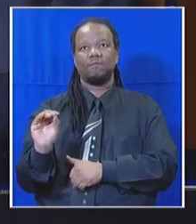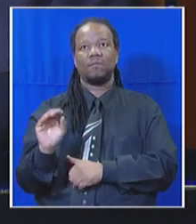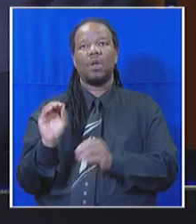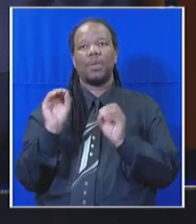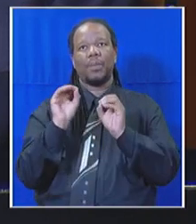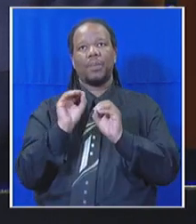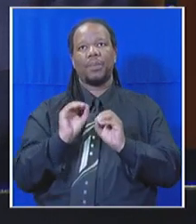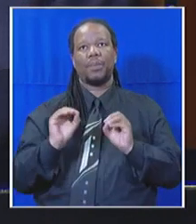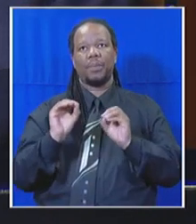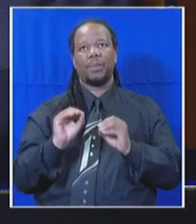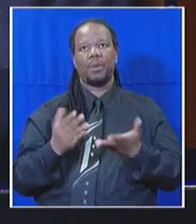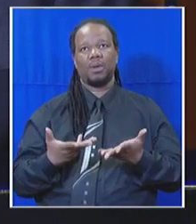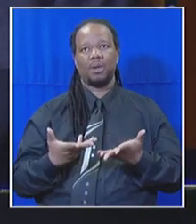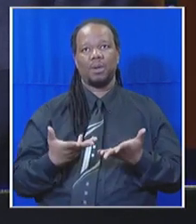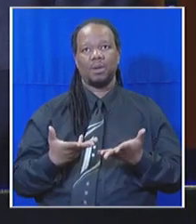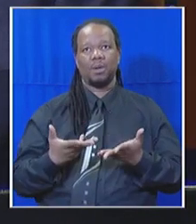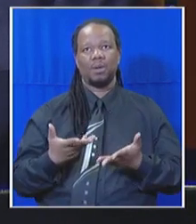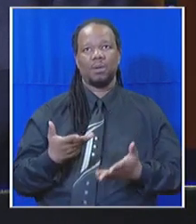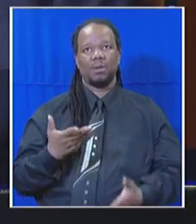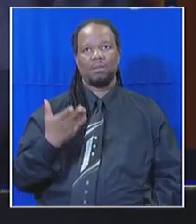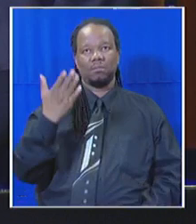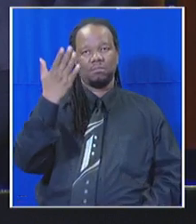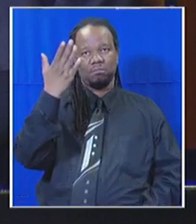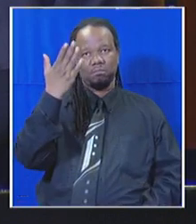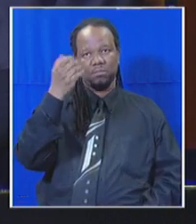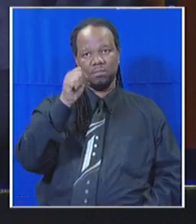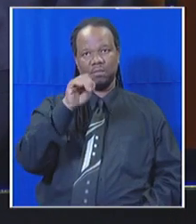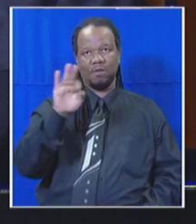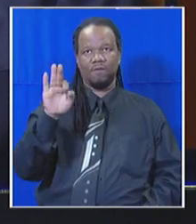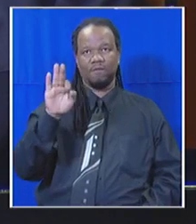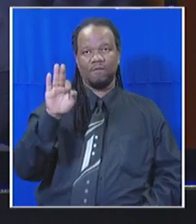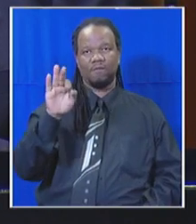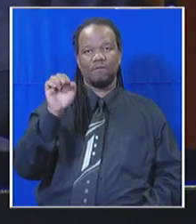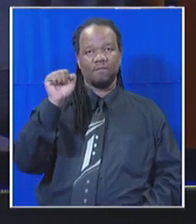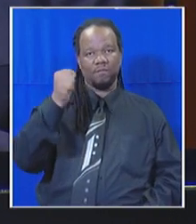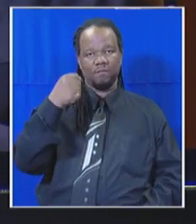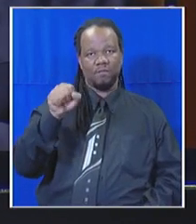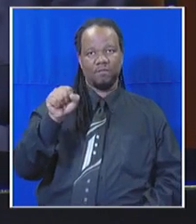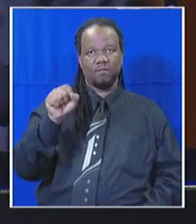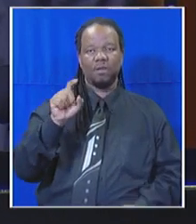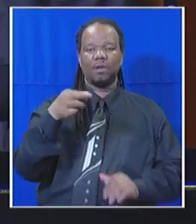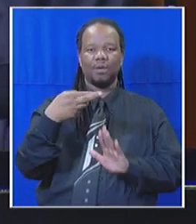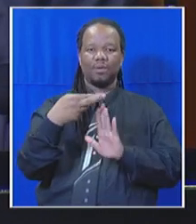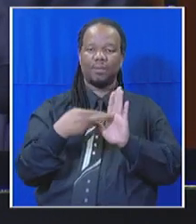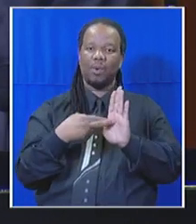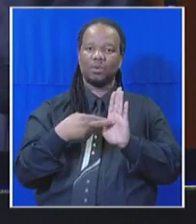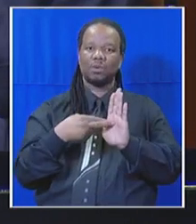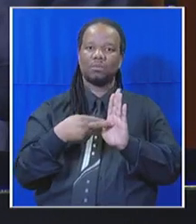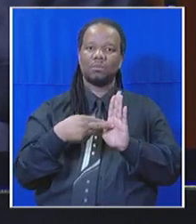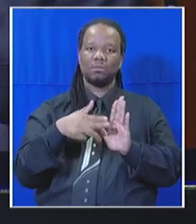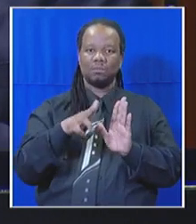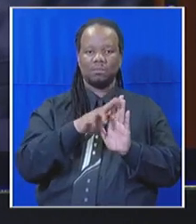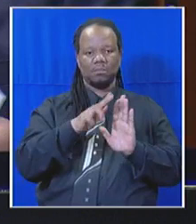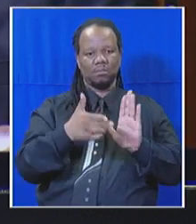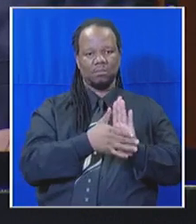No. The EFF object. We'll note the objection of the EFF. The report is therefore agreed